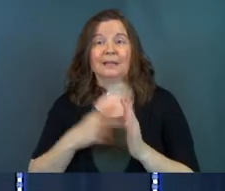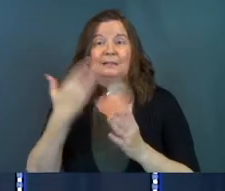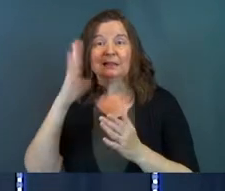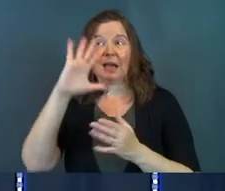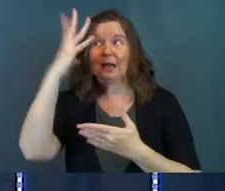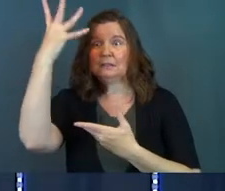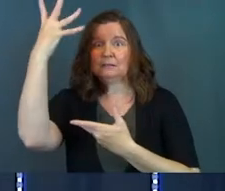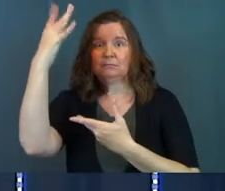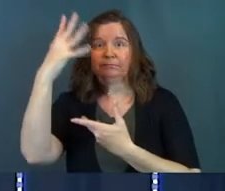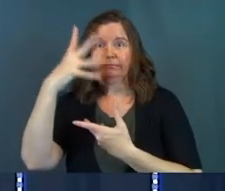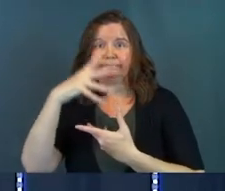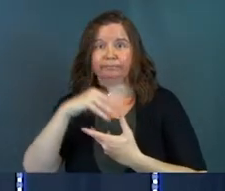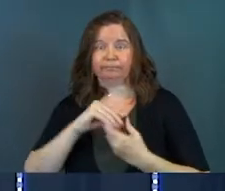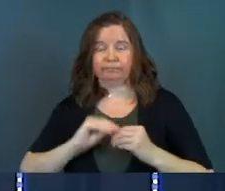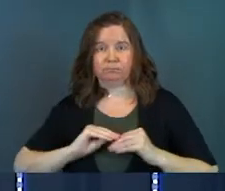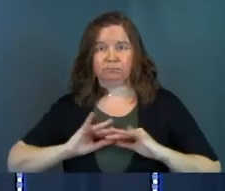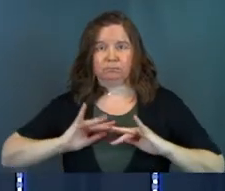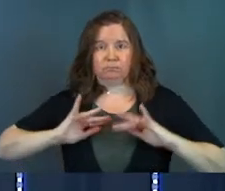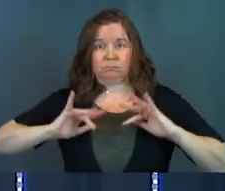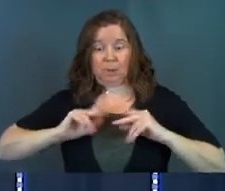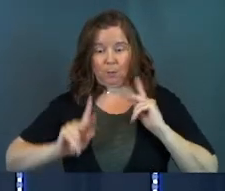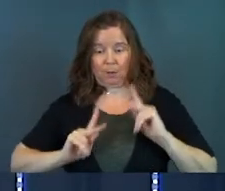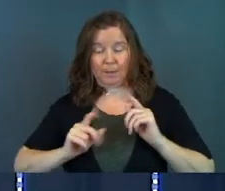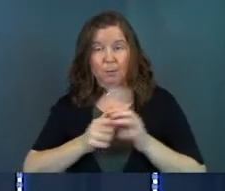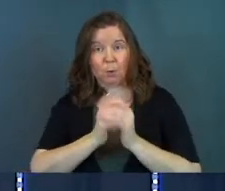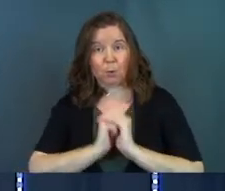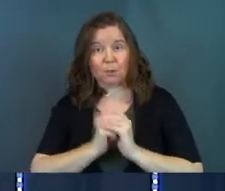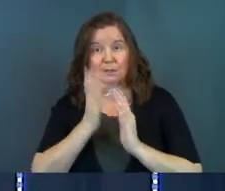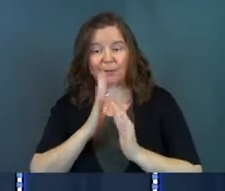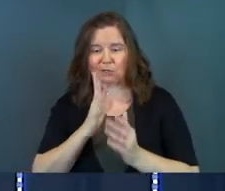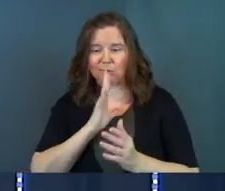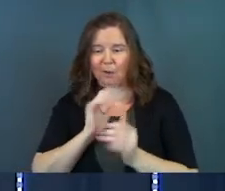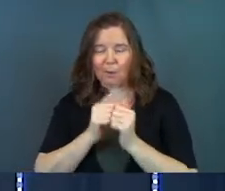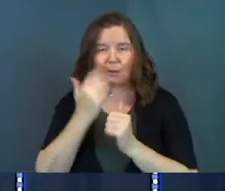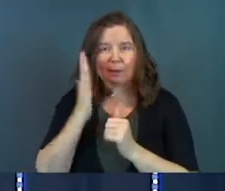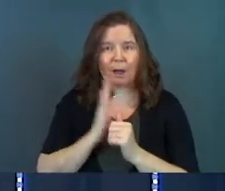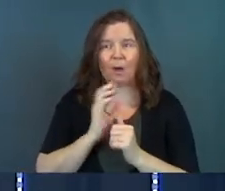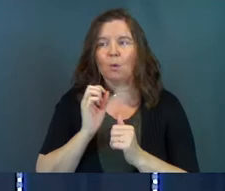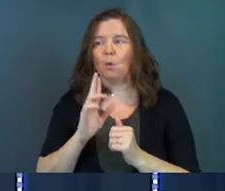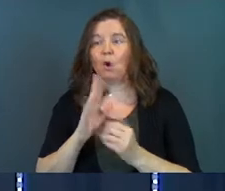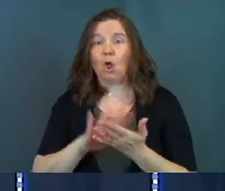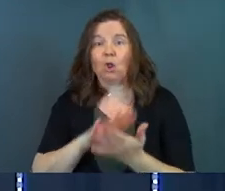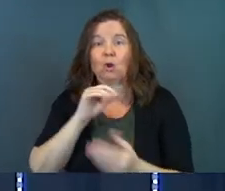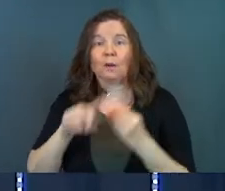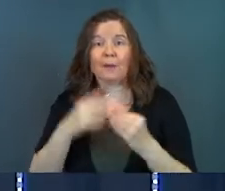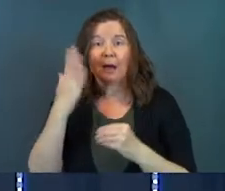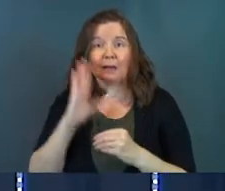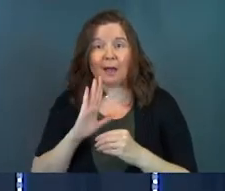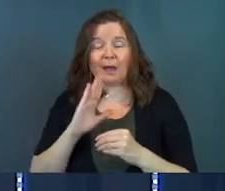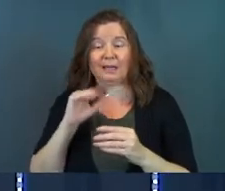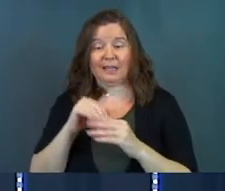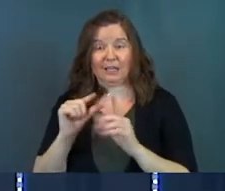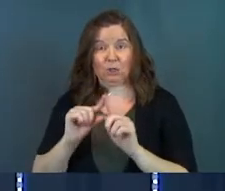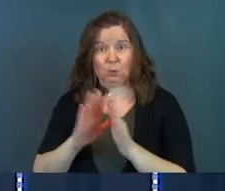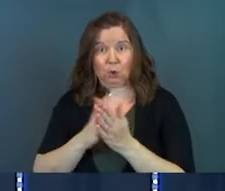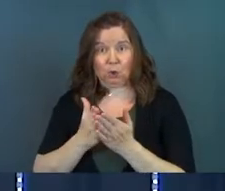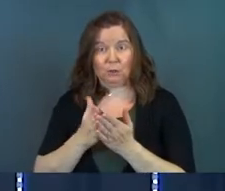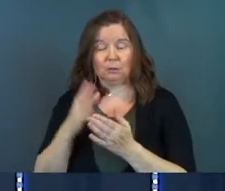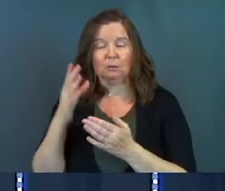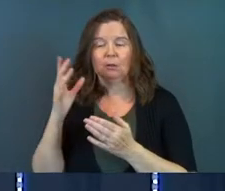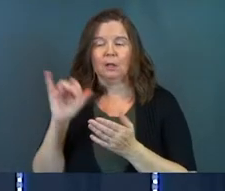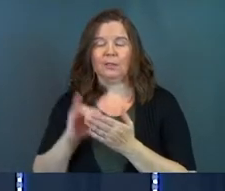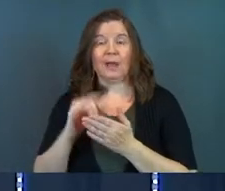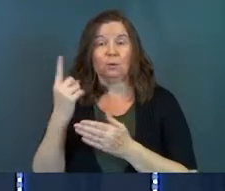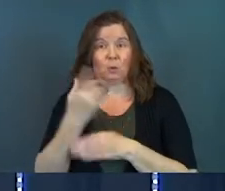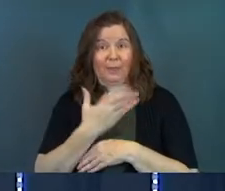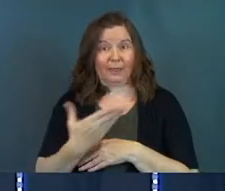God. That whenever people were worshiping God, talking to God, learning about God in his word,